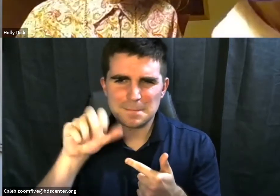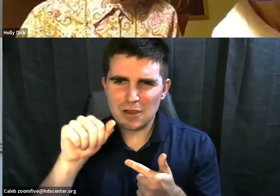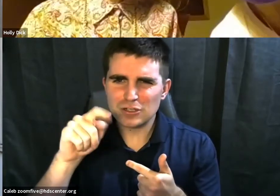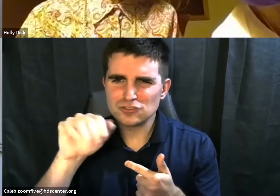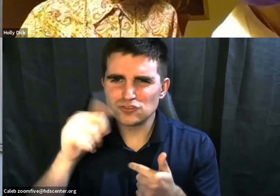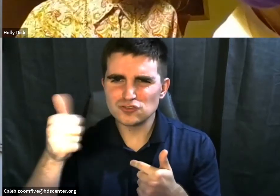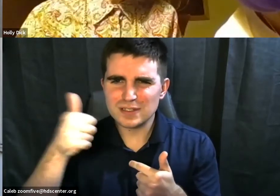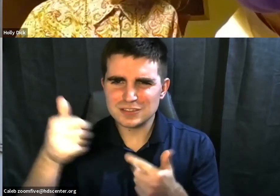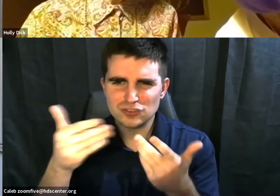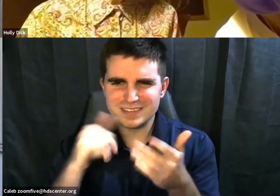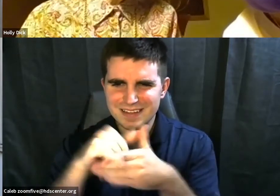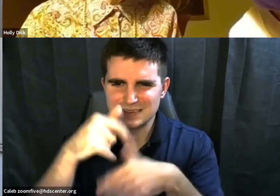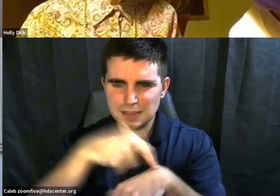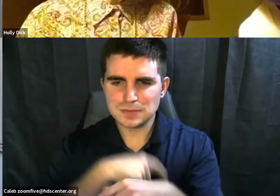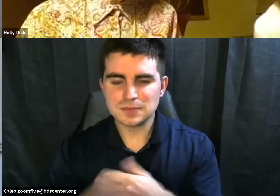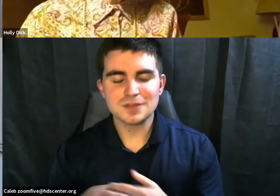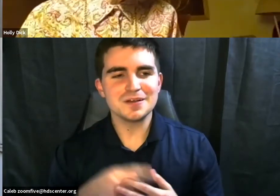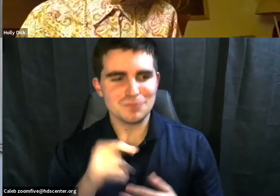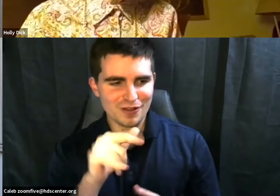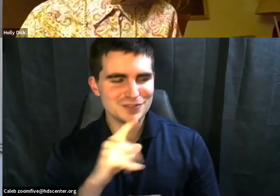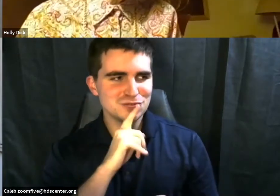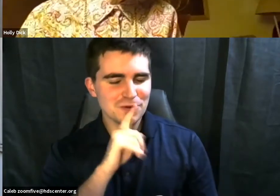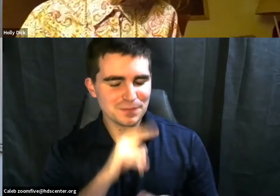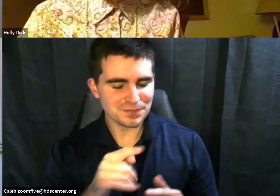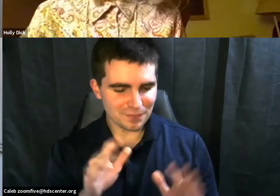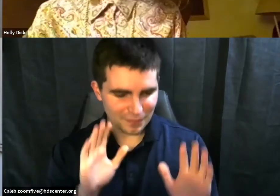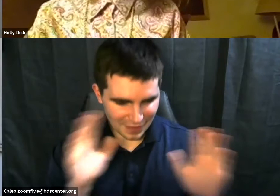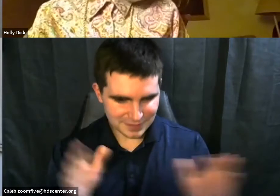Sure. Hi. Well, I was,